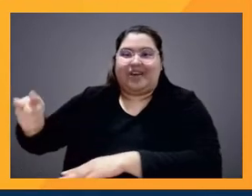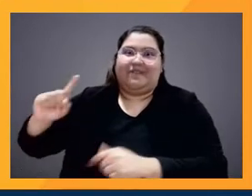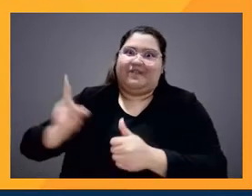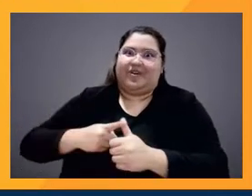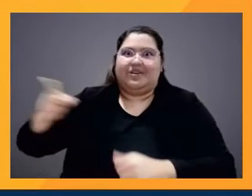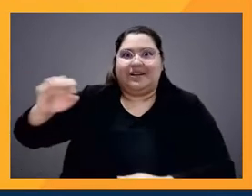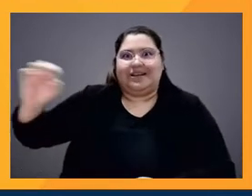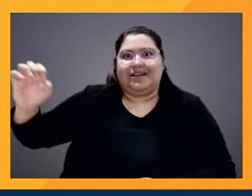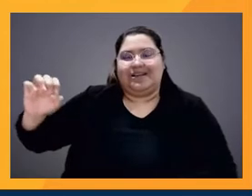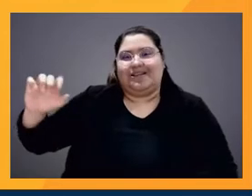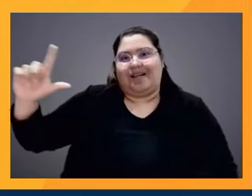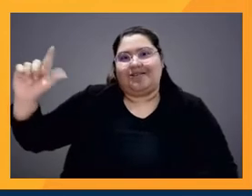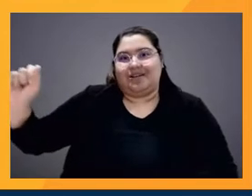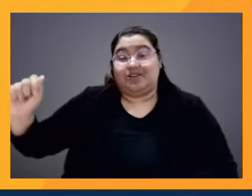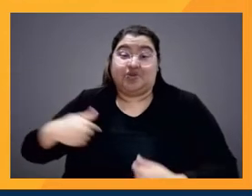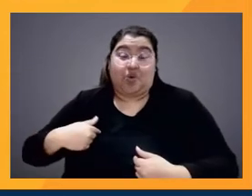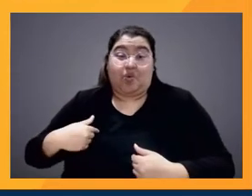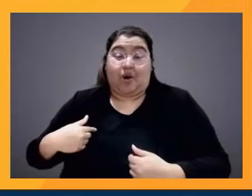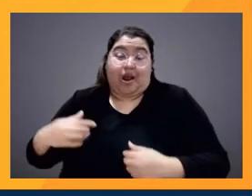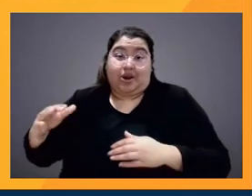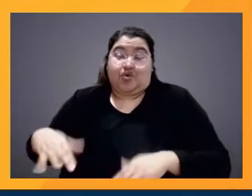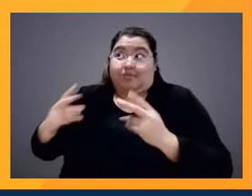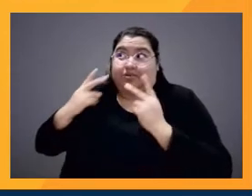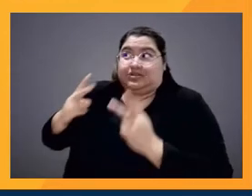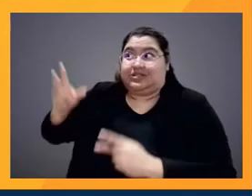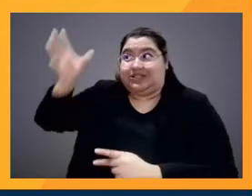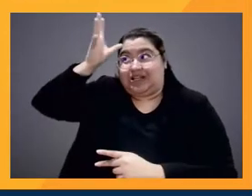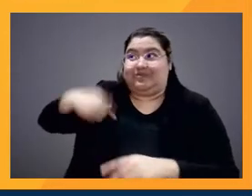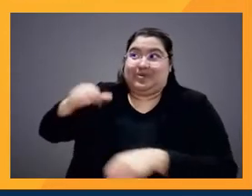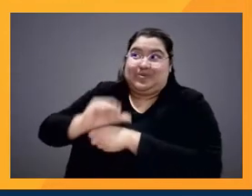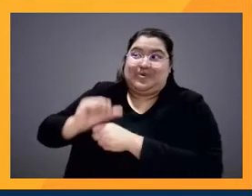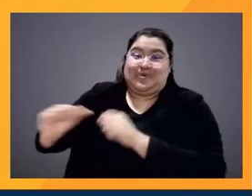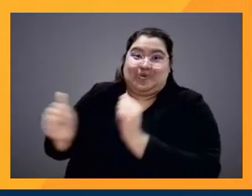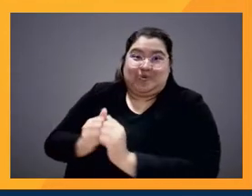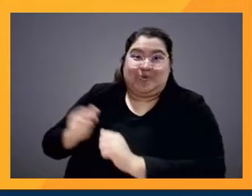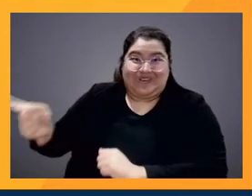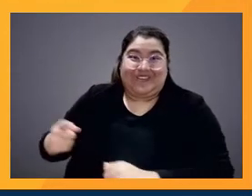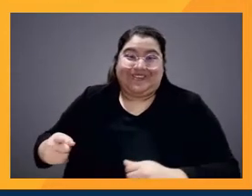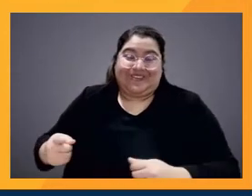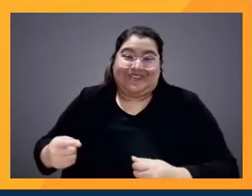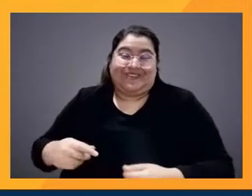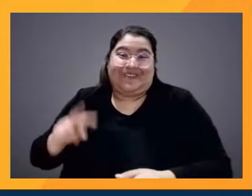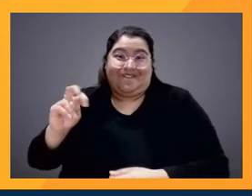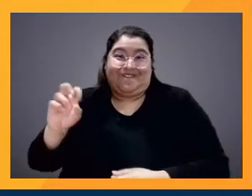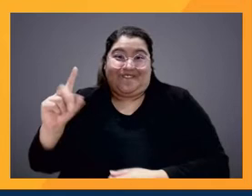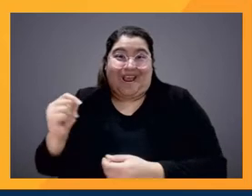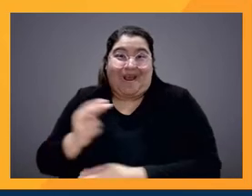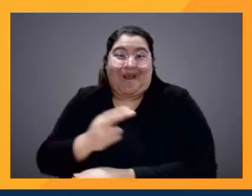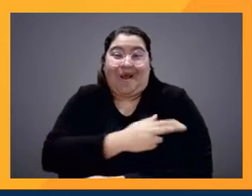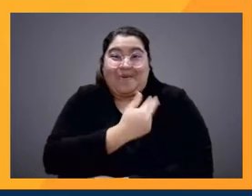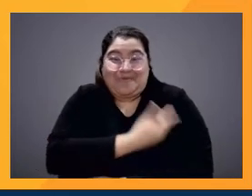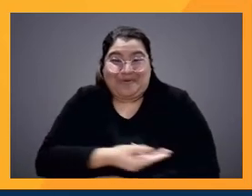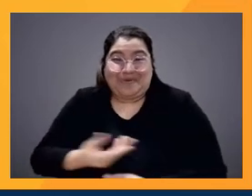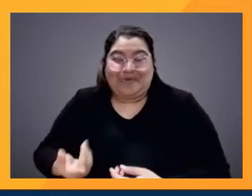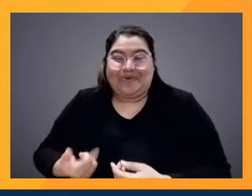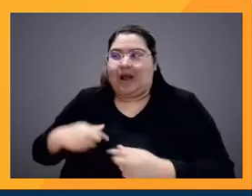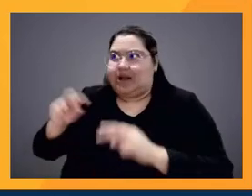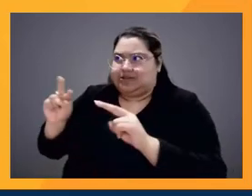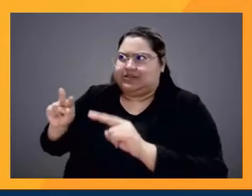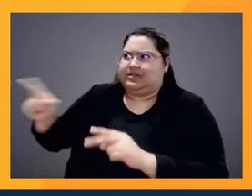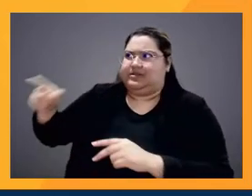businesses, starting out small most likely and then growing with larger teams. But we know that they need that support and technical